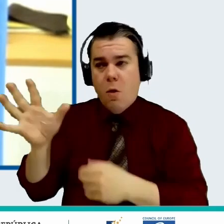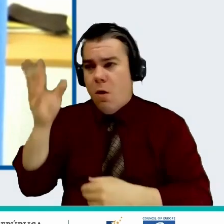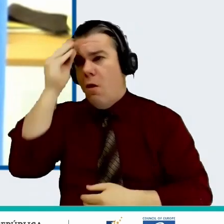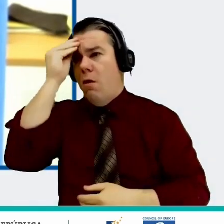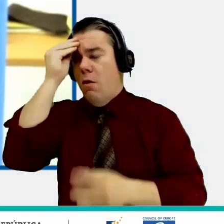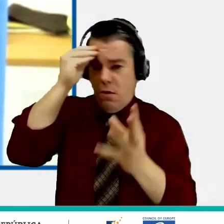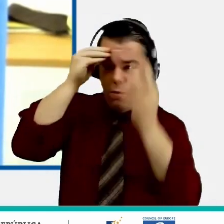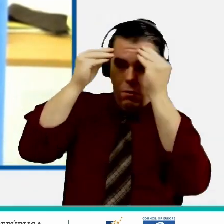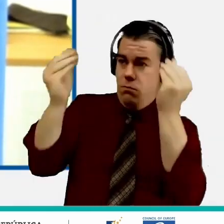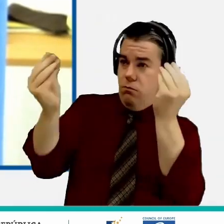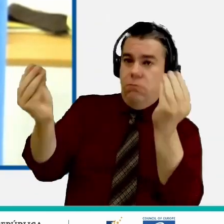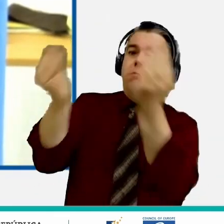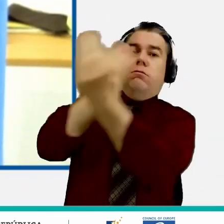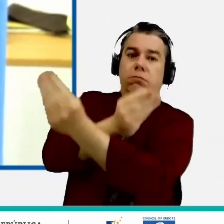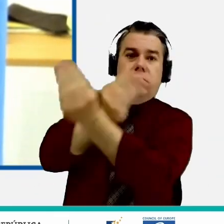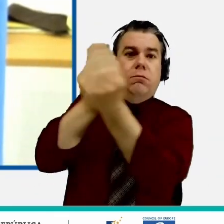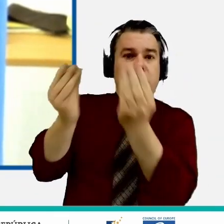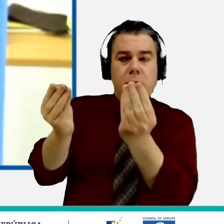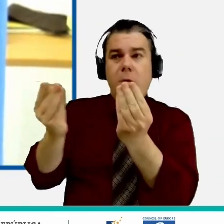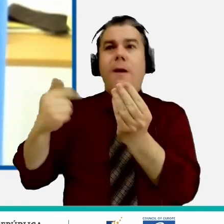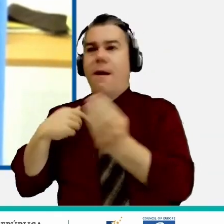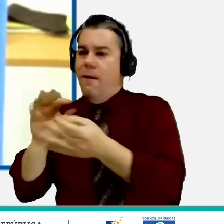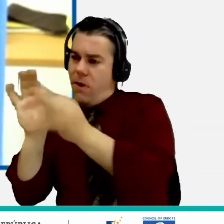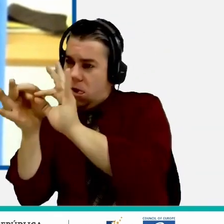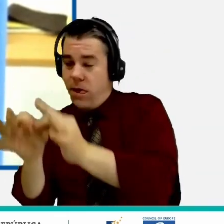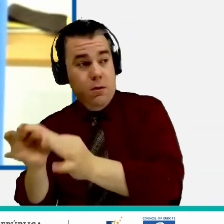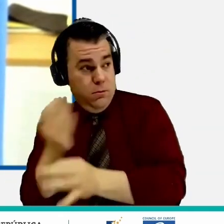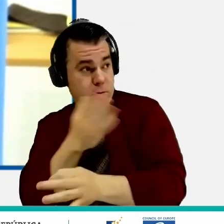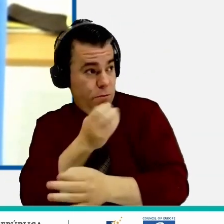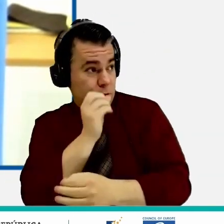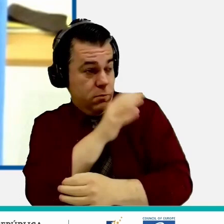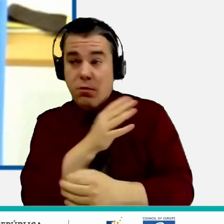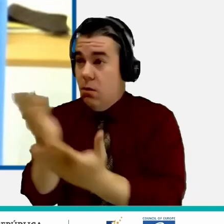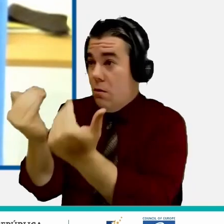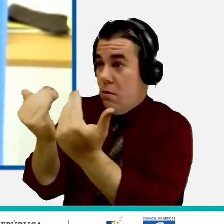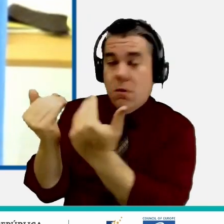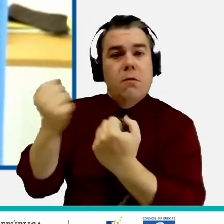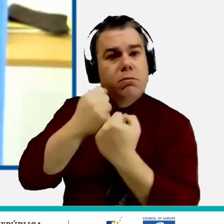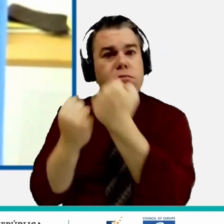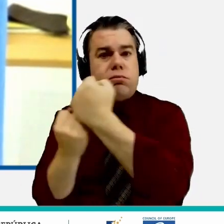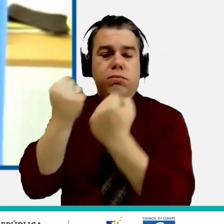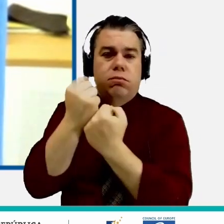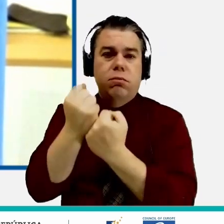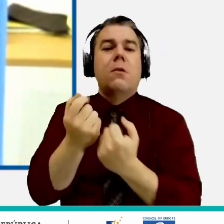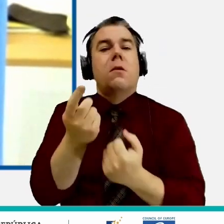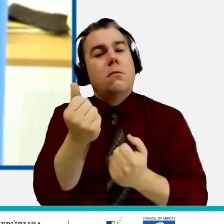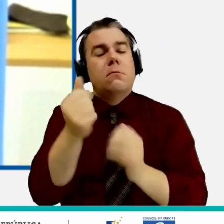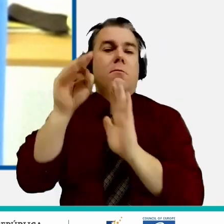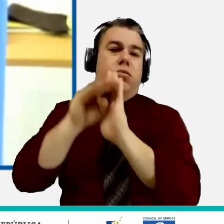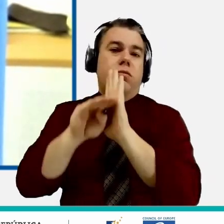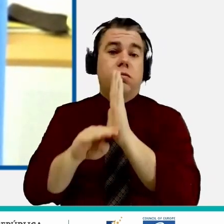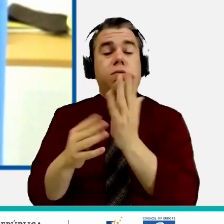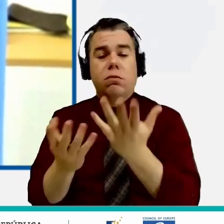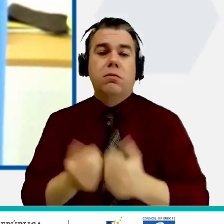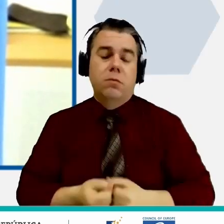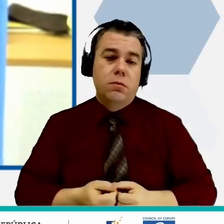and implementing actions where they are most cost effective. One example of what we at